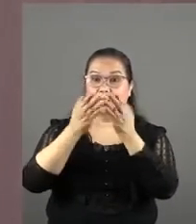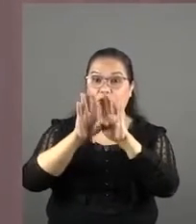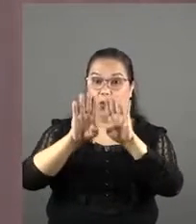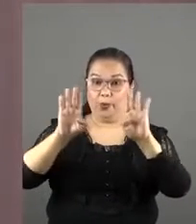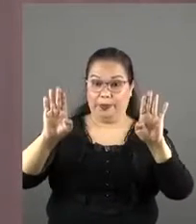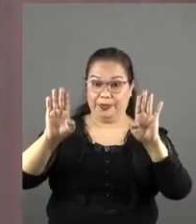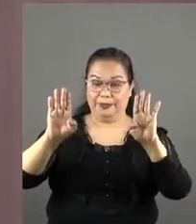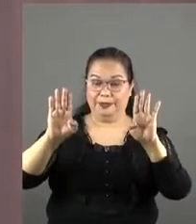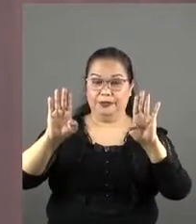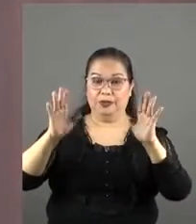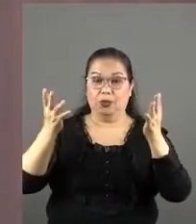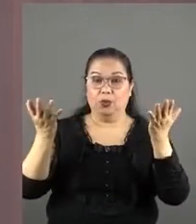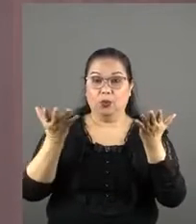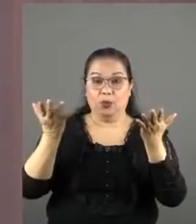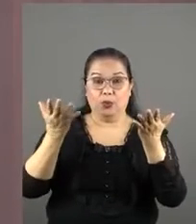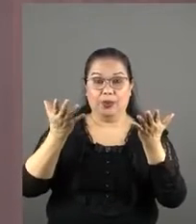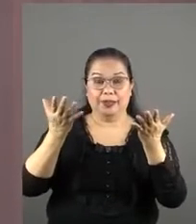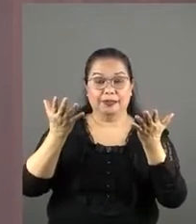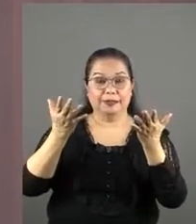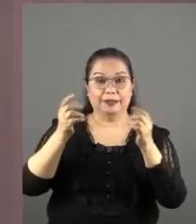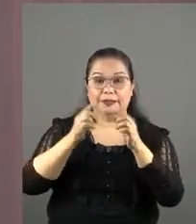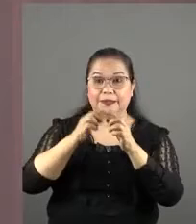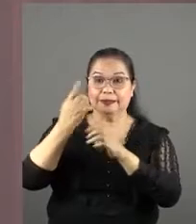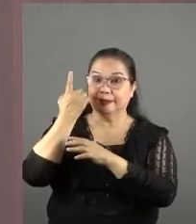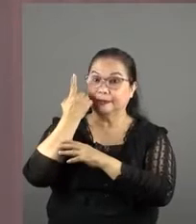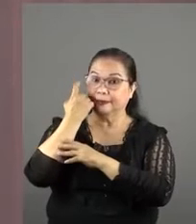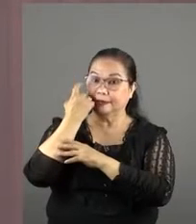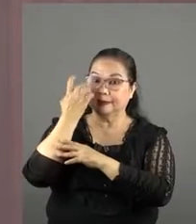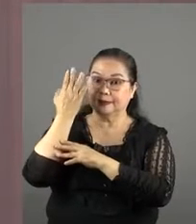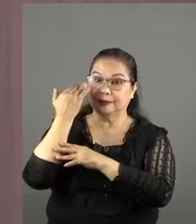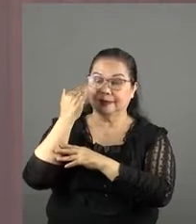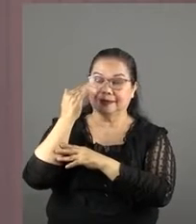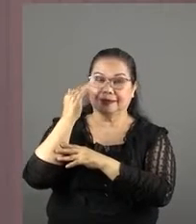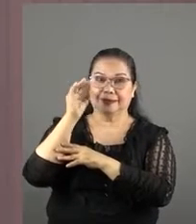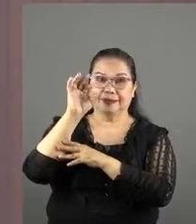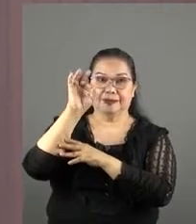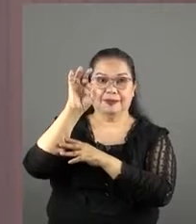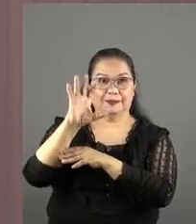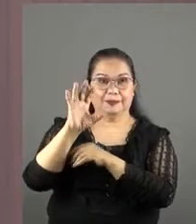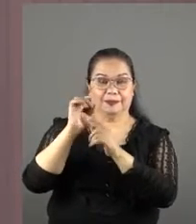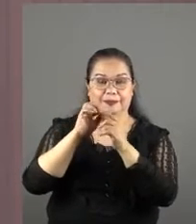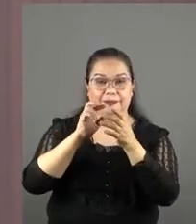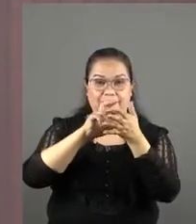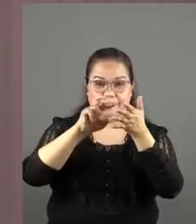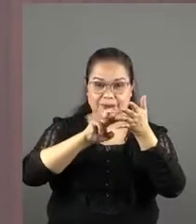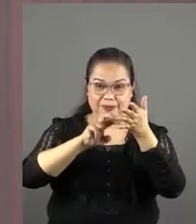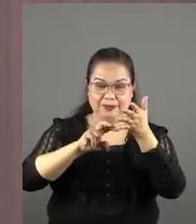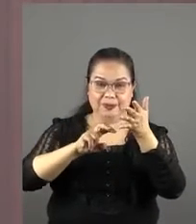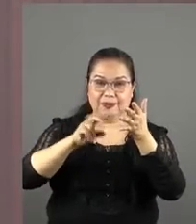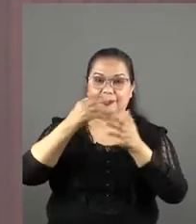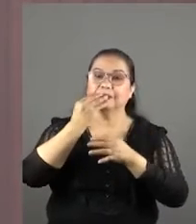to Elder Dylan led us in reading together. That's